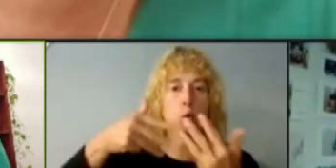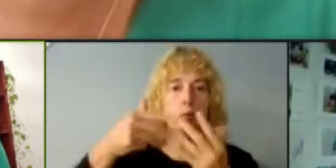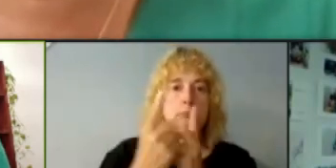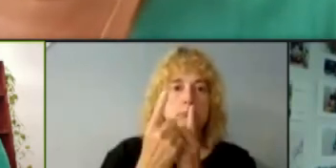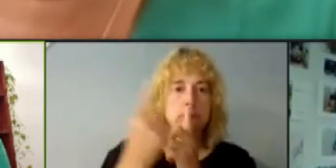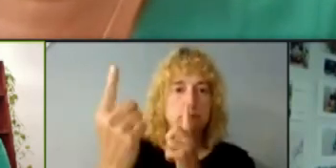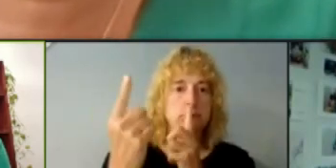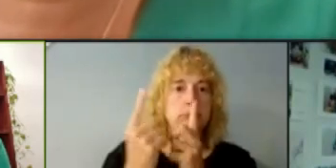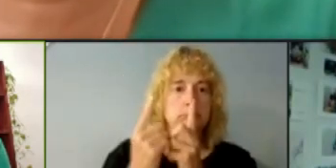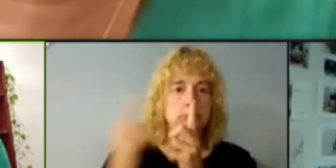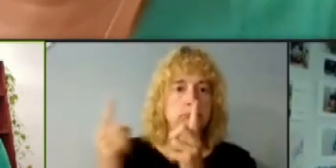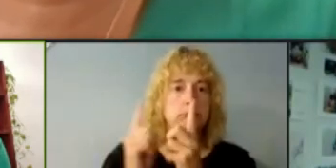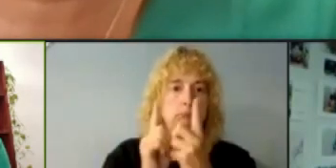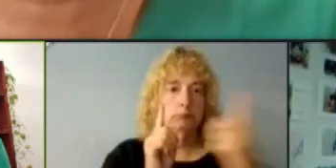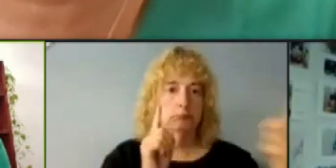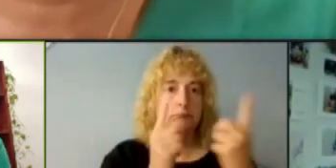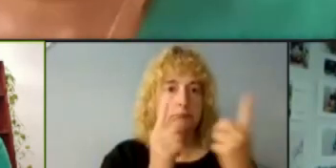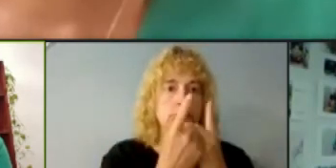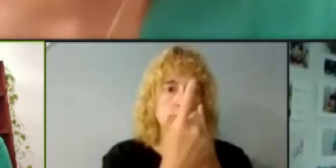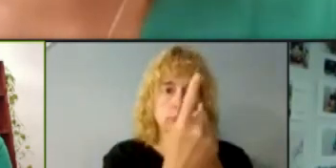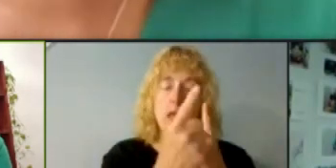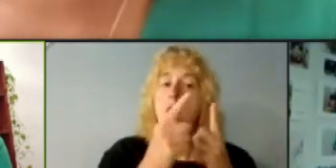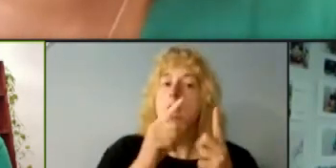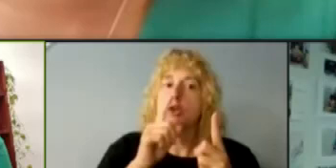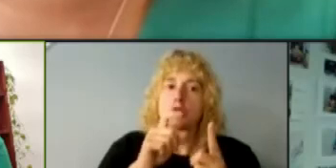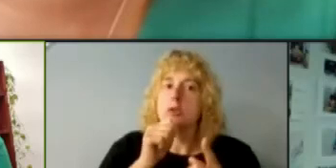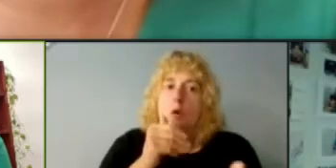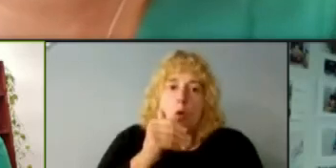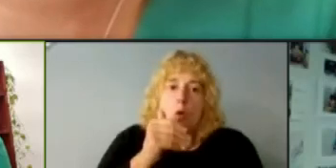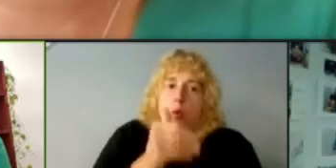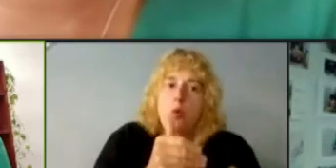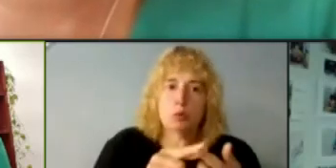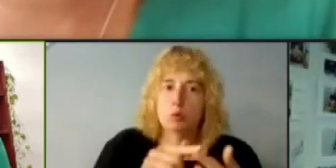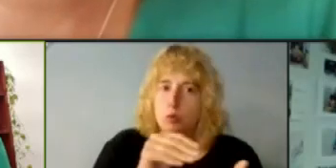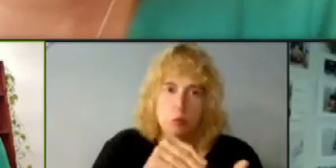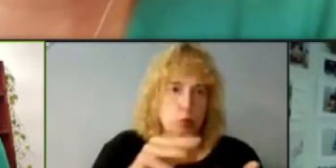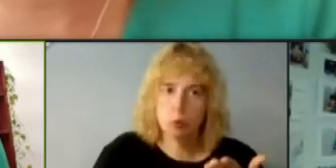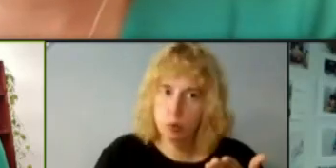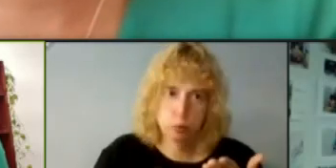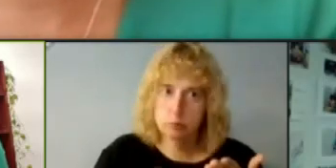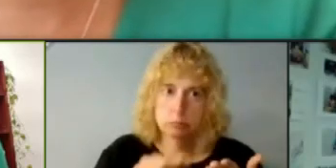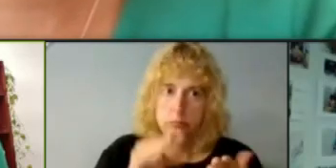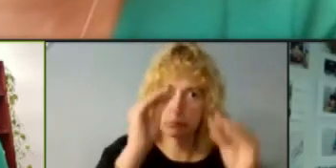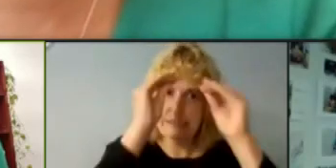be close to students at all. And